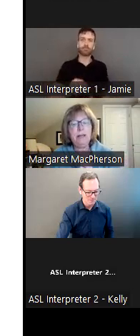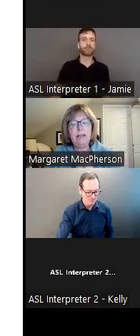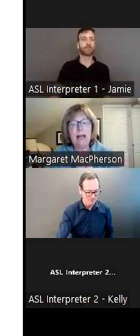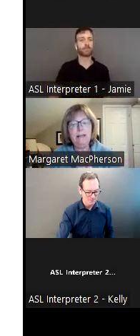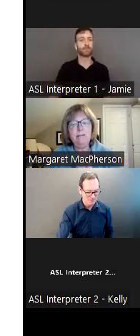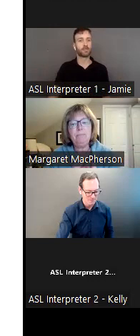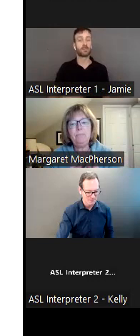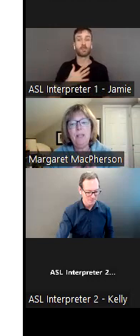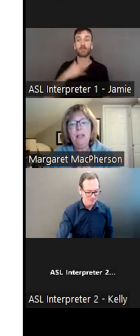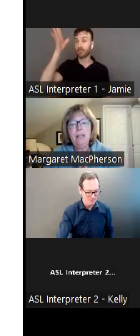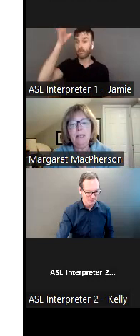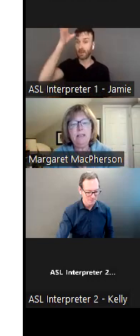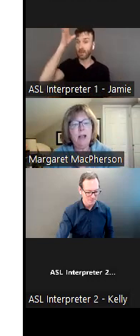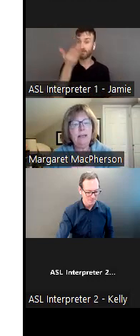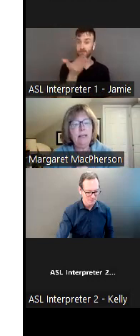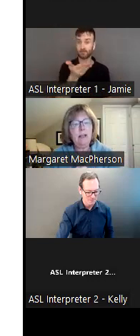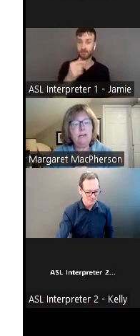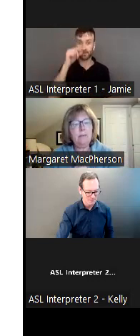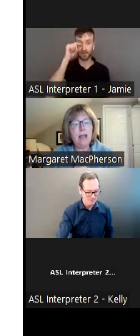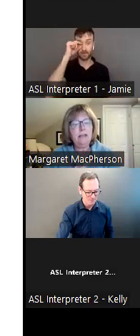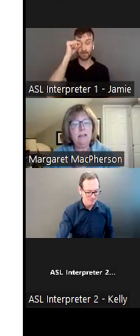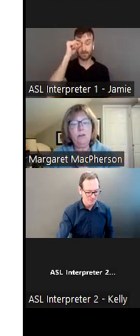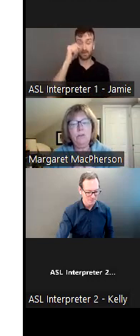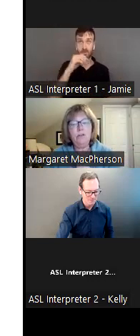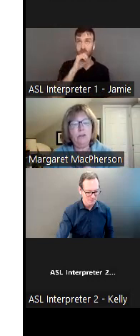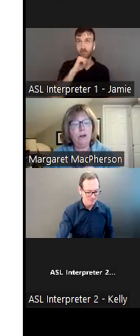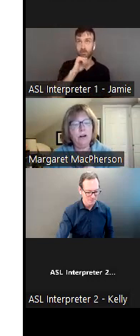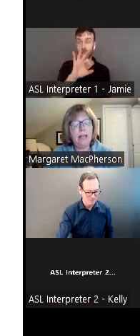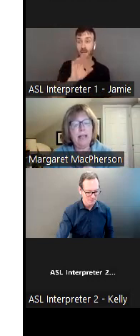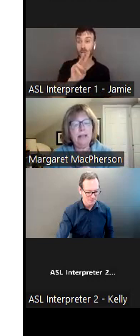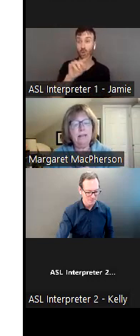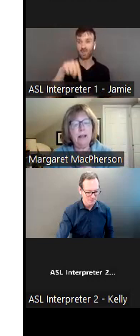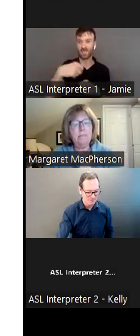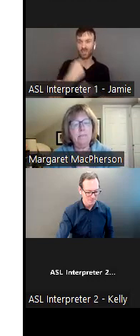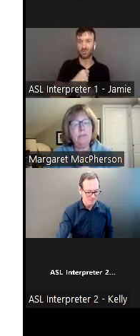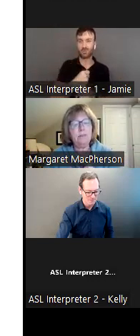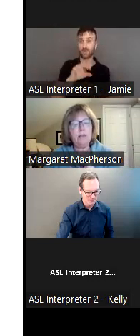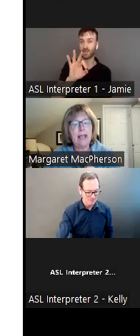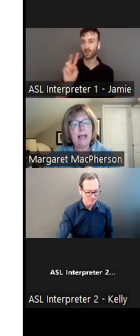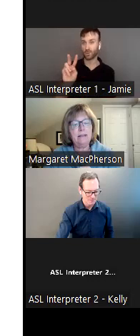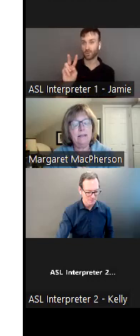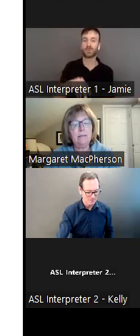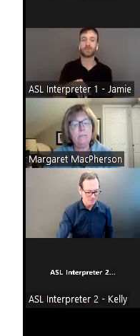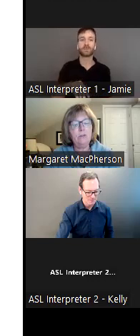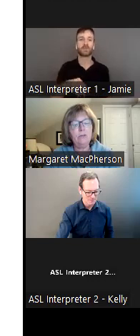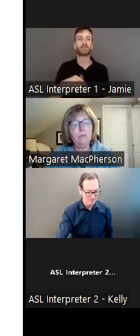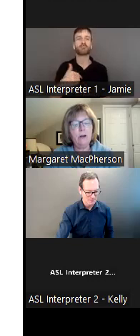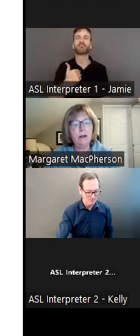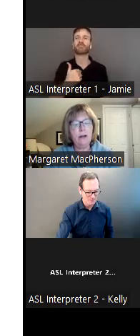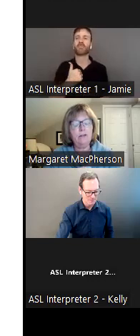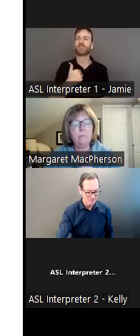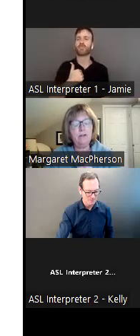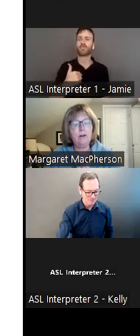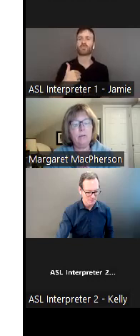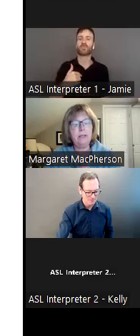This is my dad. He's 90, he's going to be 92 this year. And I asked him to,